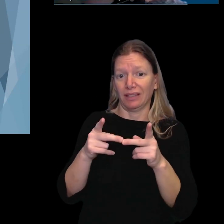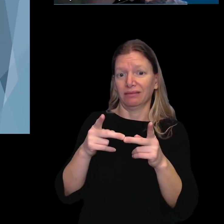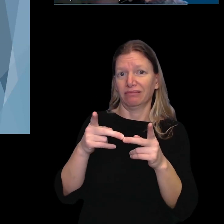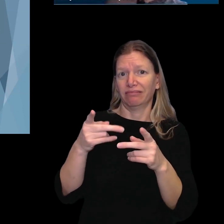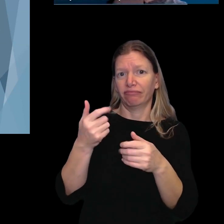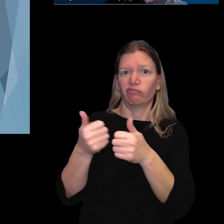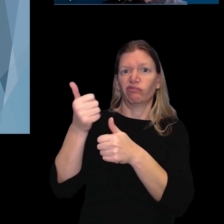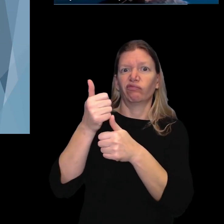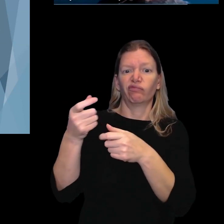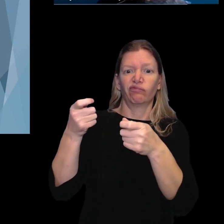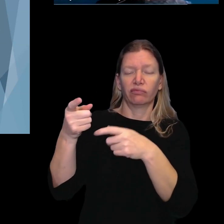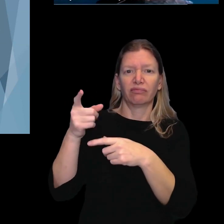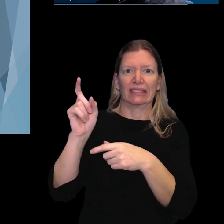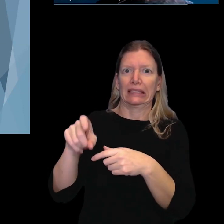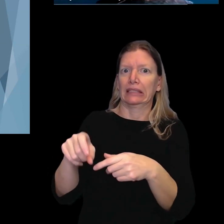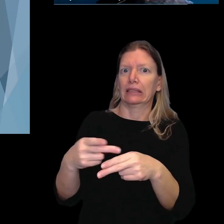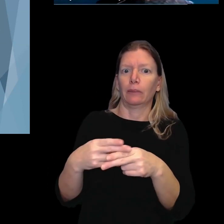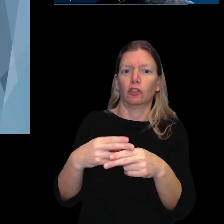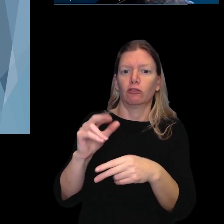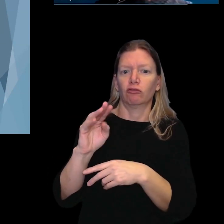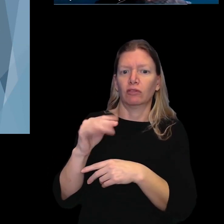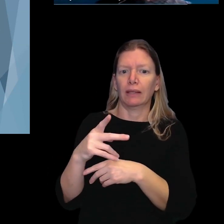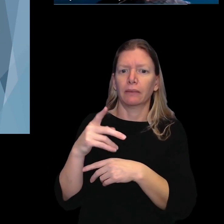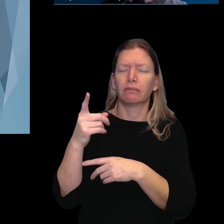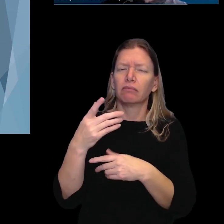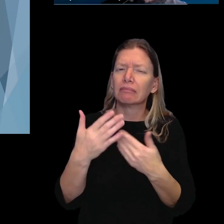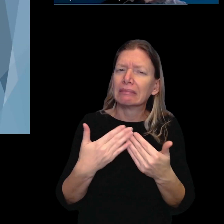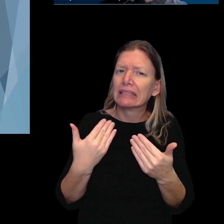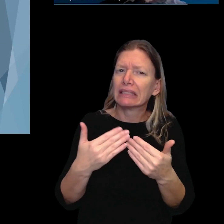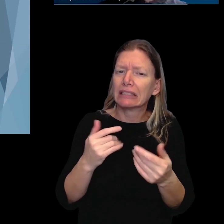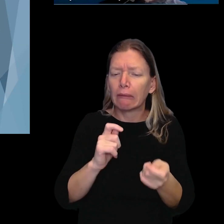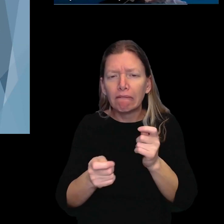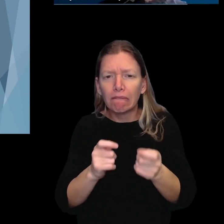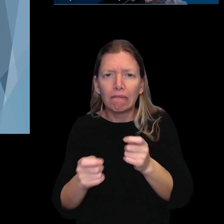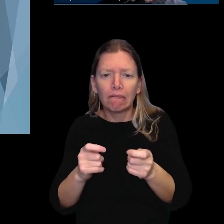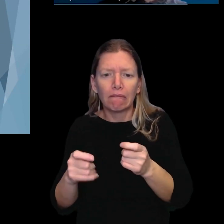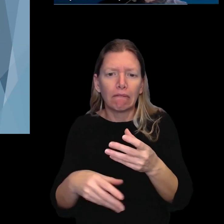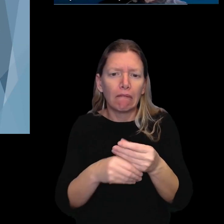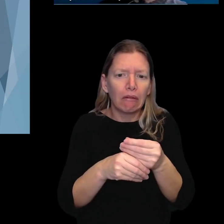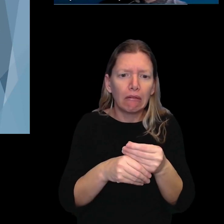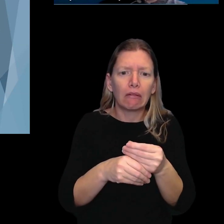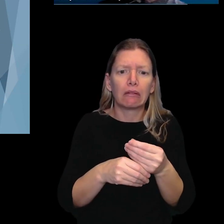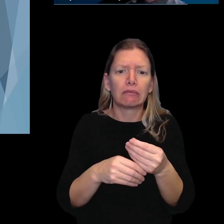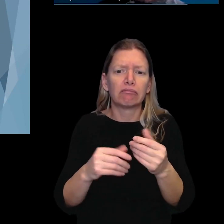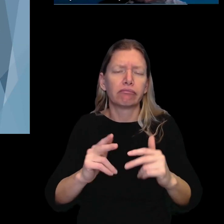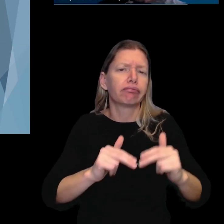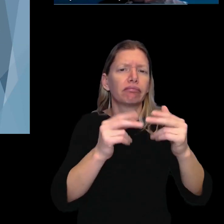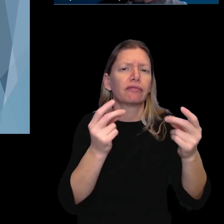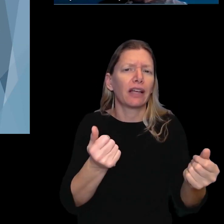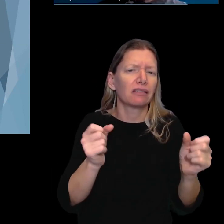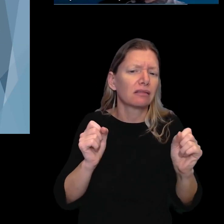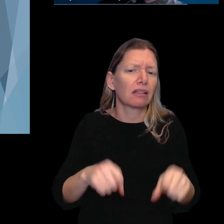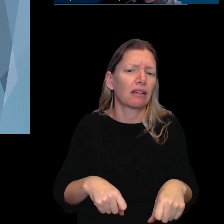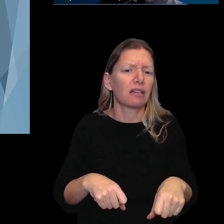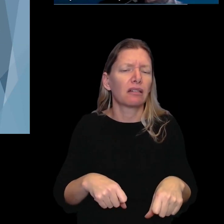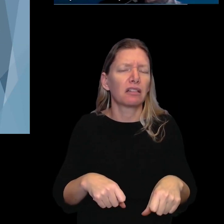tell a polling place official that they need a temporary ramp, they're pretty easy to improvise, and also they